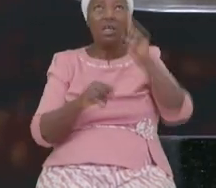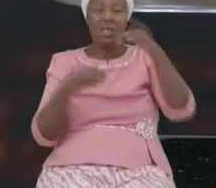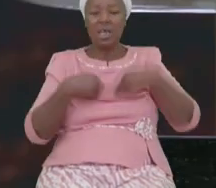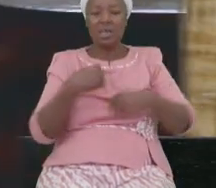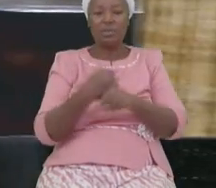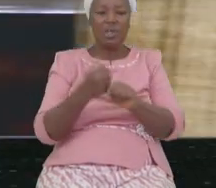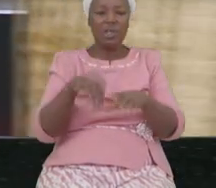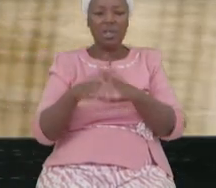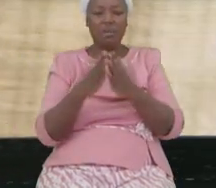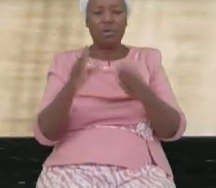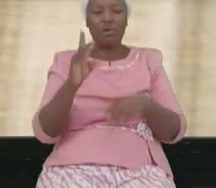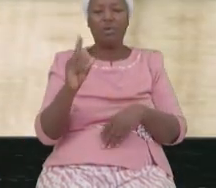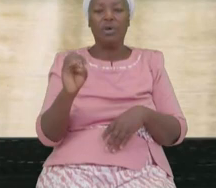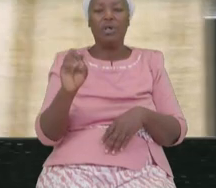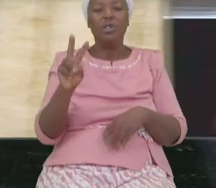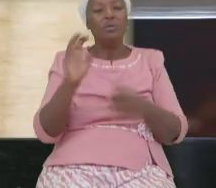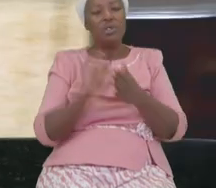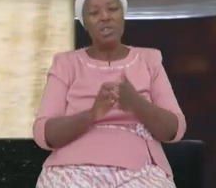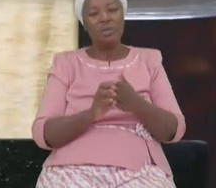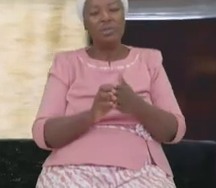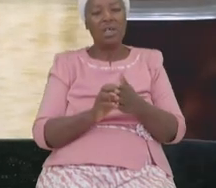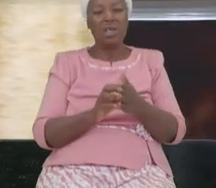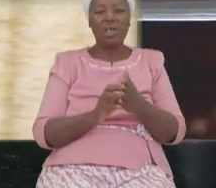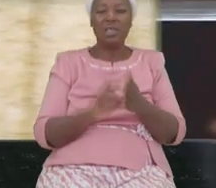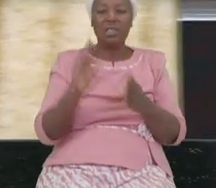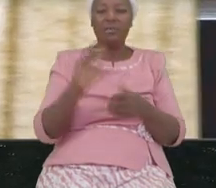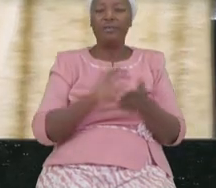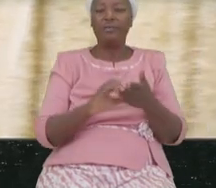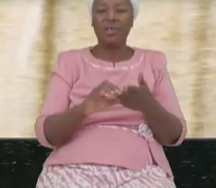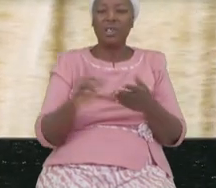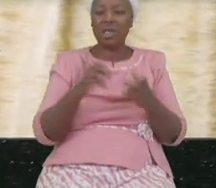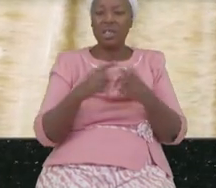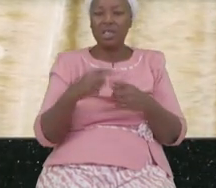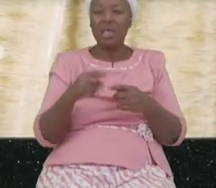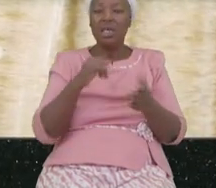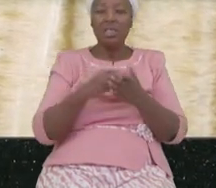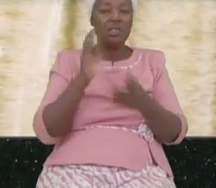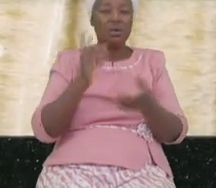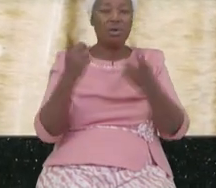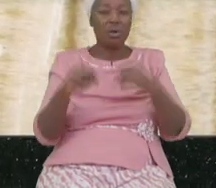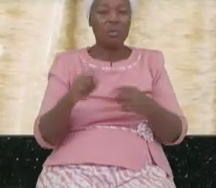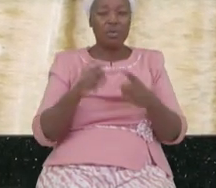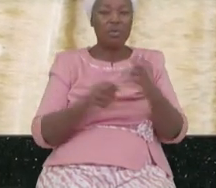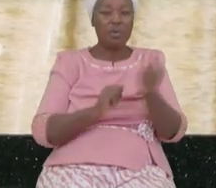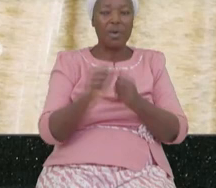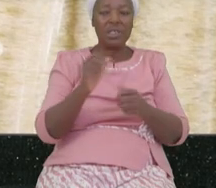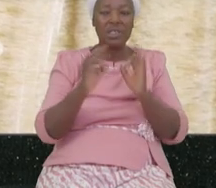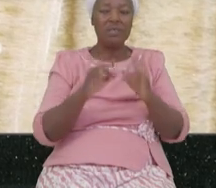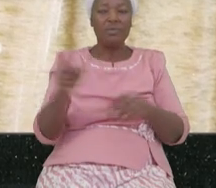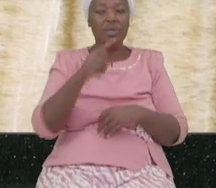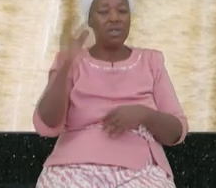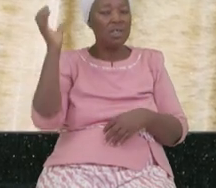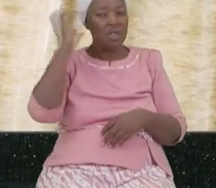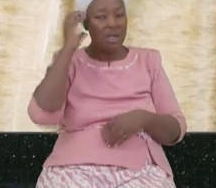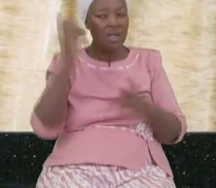I'm reading from verse 12. It says, wherefore it shall come to pass, if ye hearken to